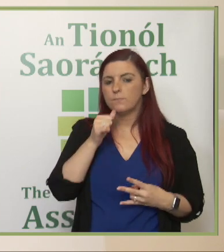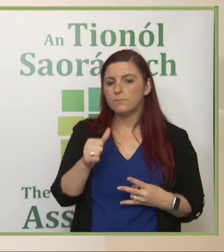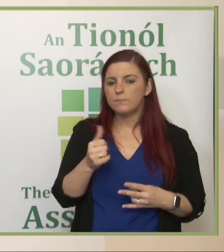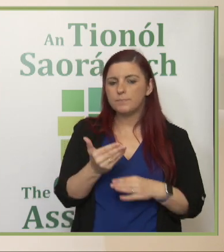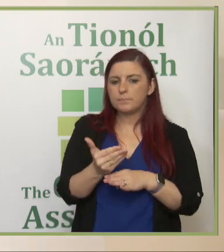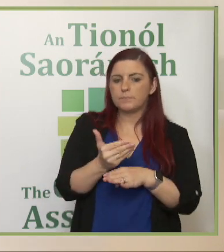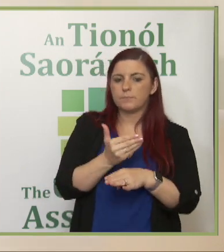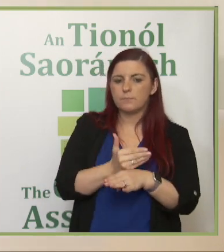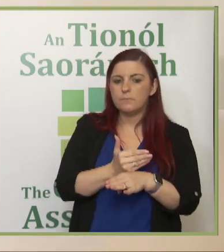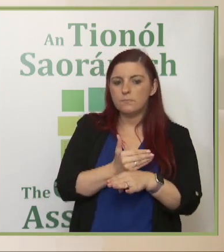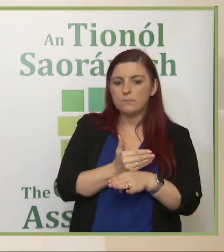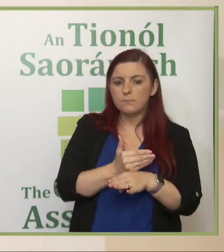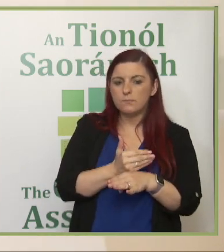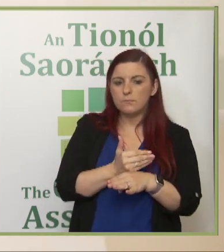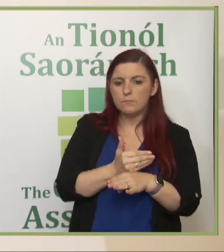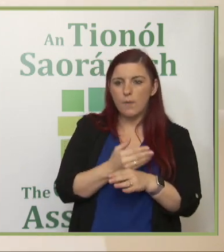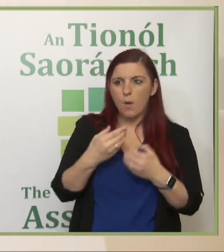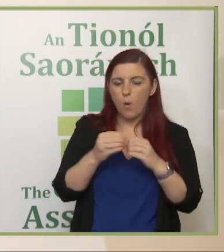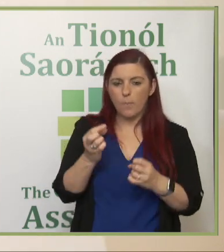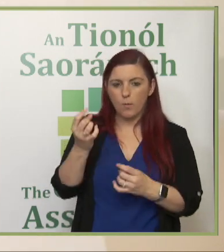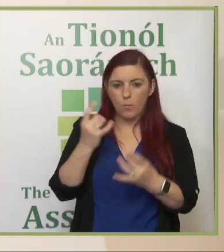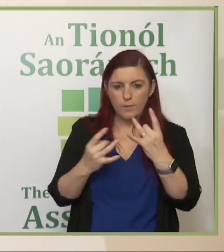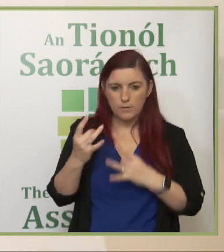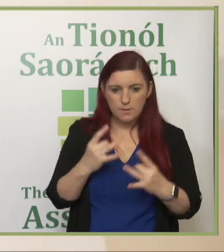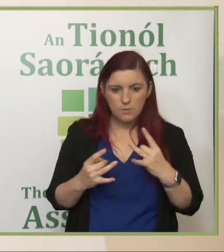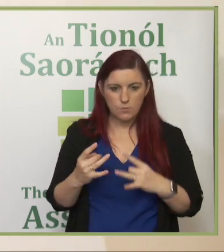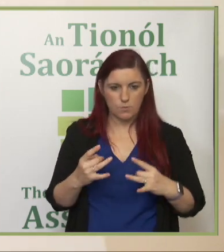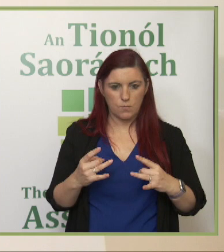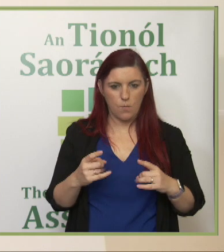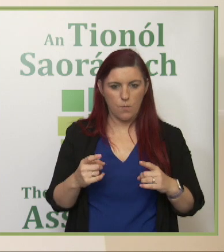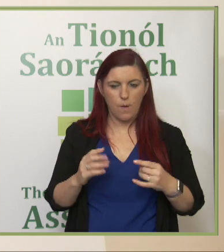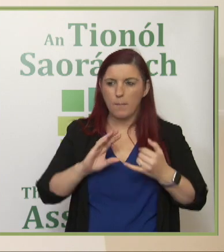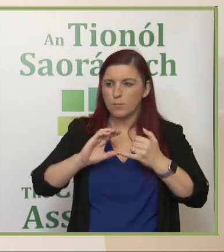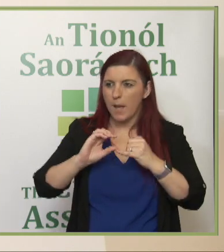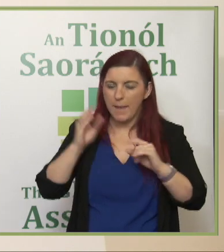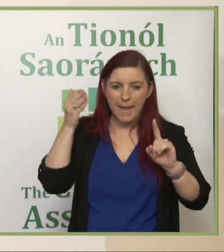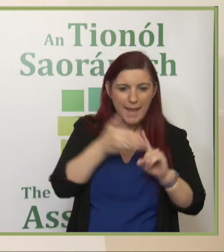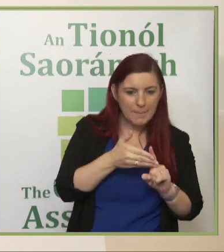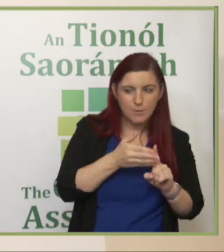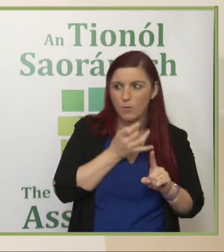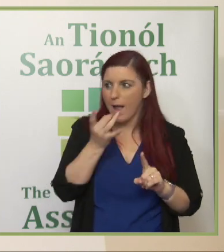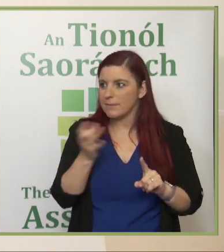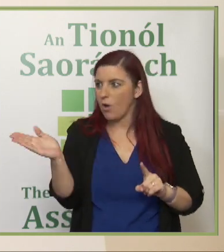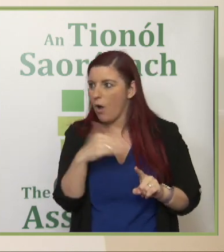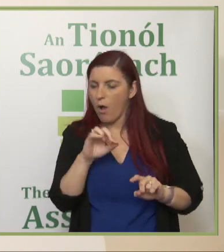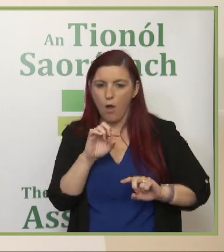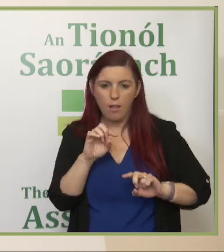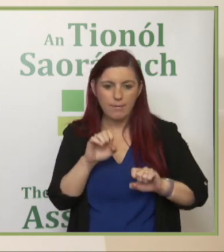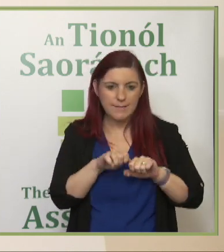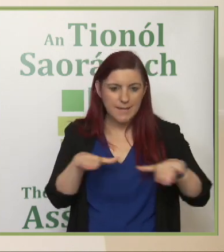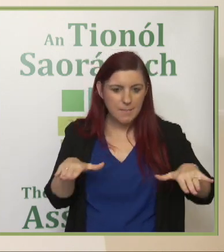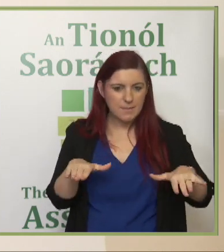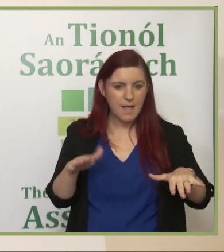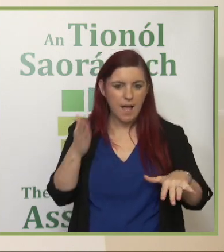how we're taking the questions. I'm aiming to get questions from all of the tables as best we can. Conscious in the last session, for example, table 7